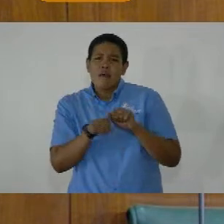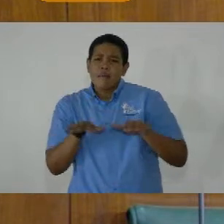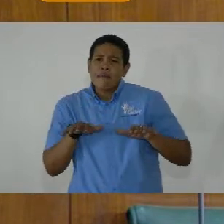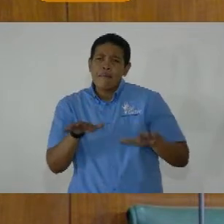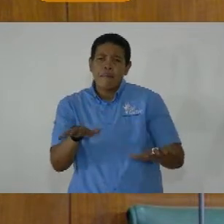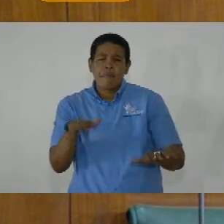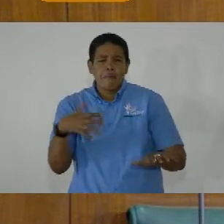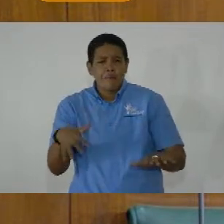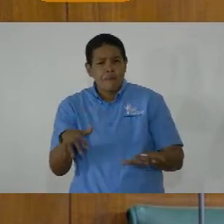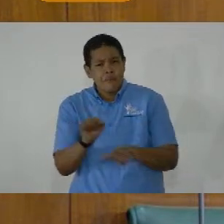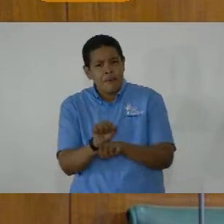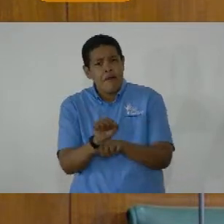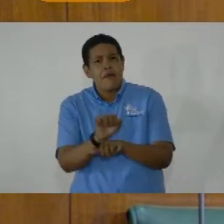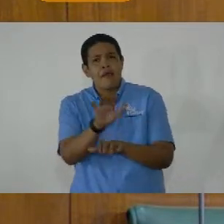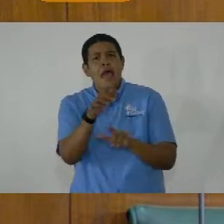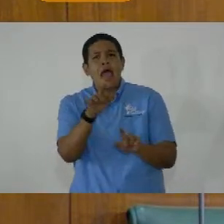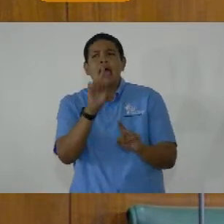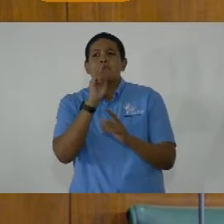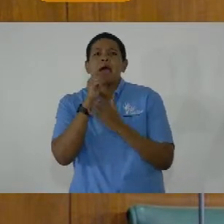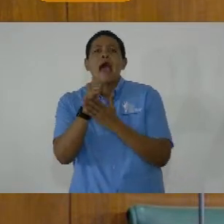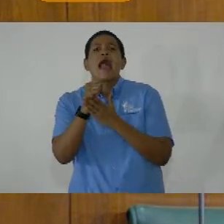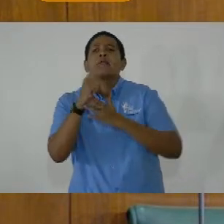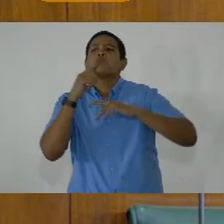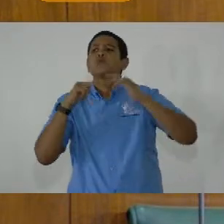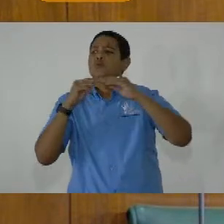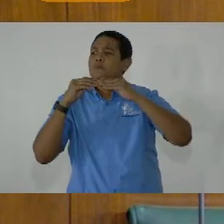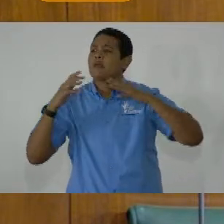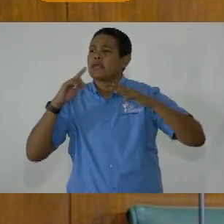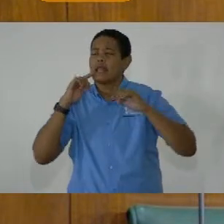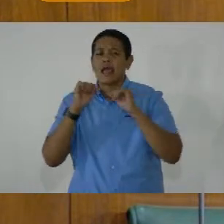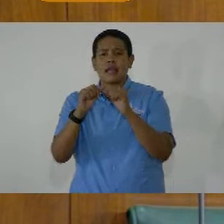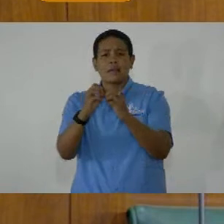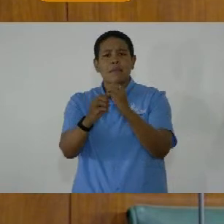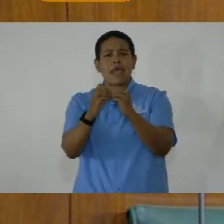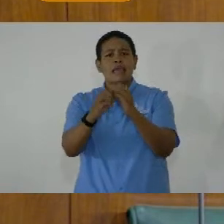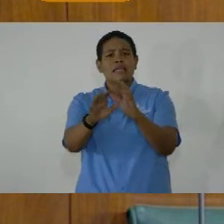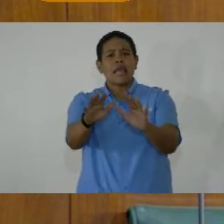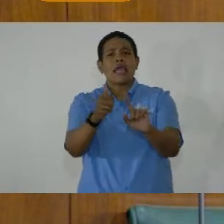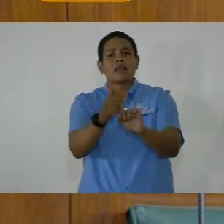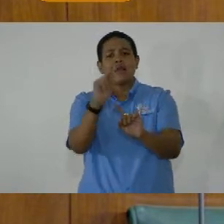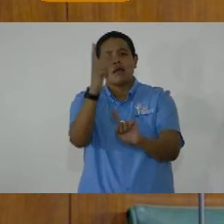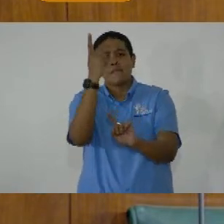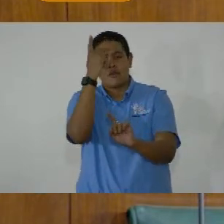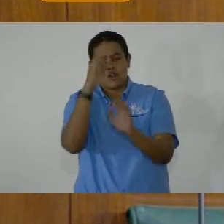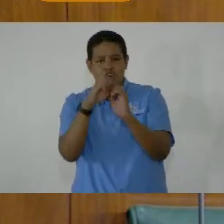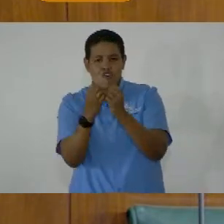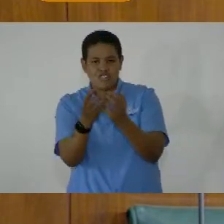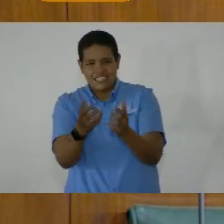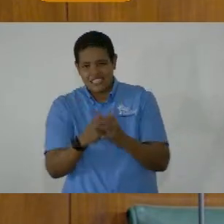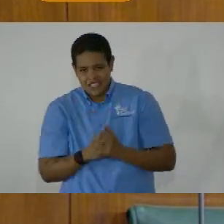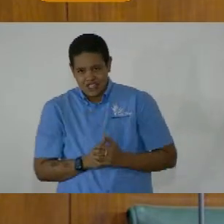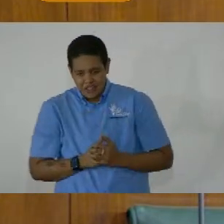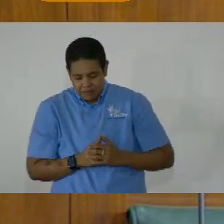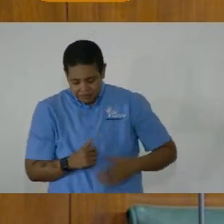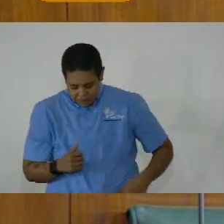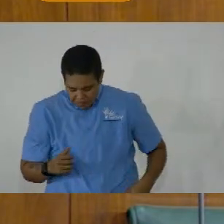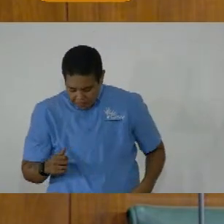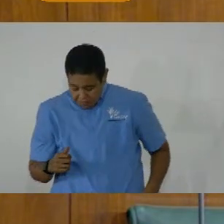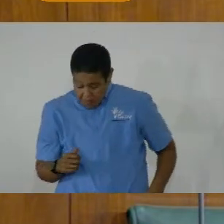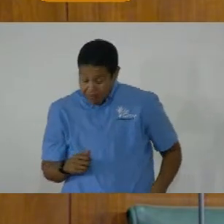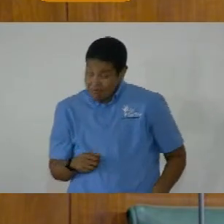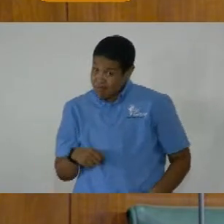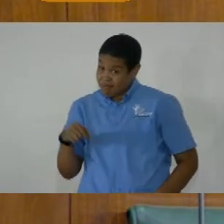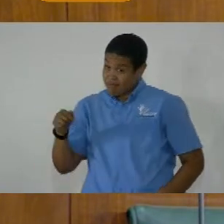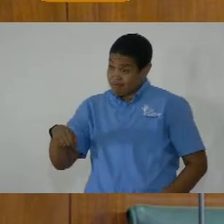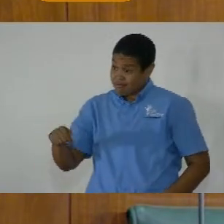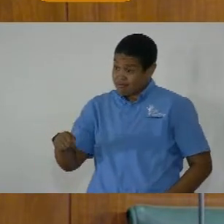tireless work in helping to build and to maintain a political organization. Here,